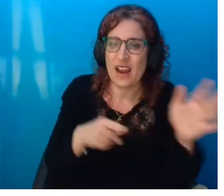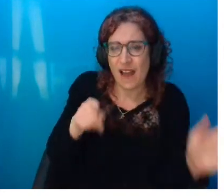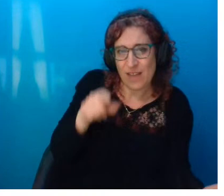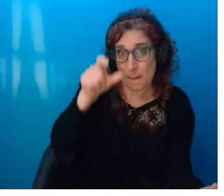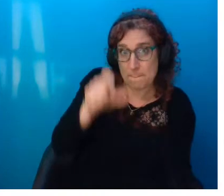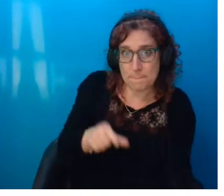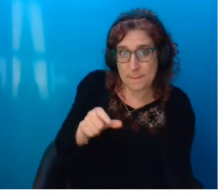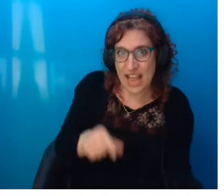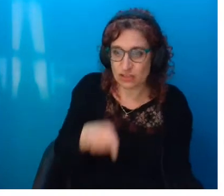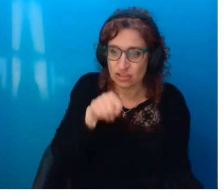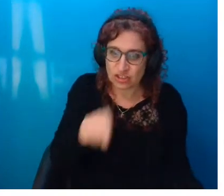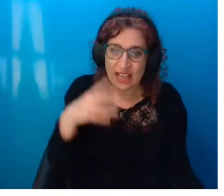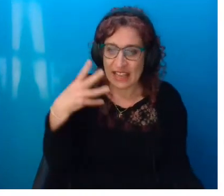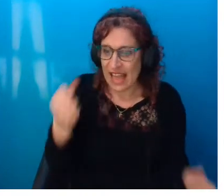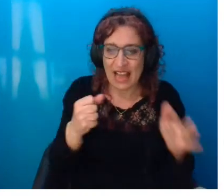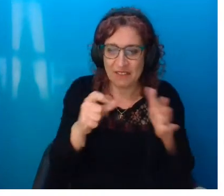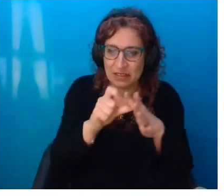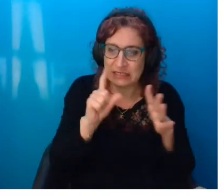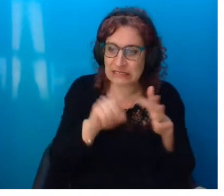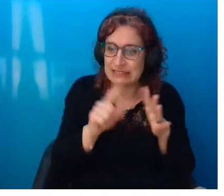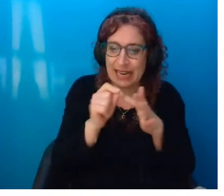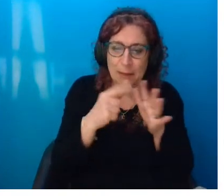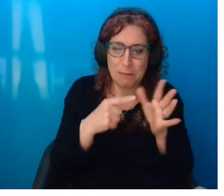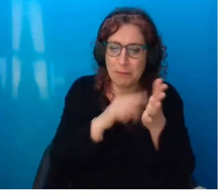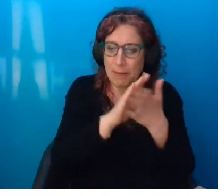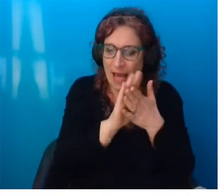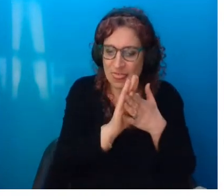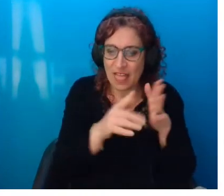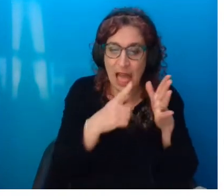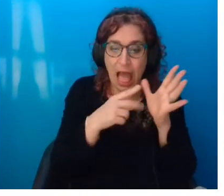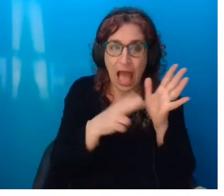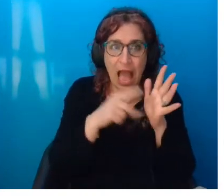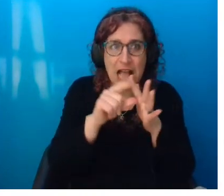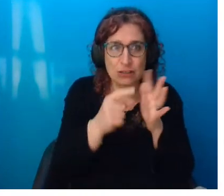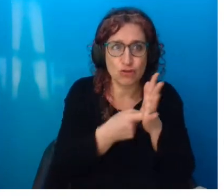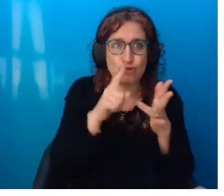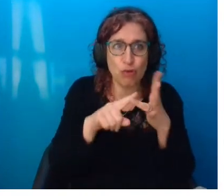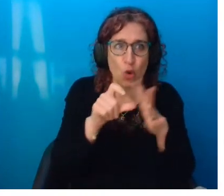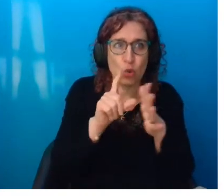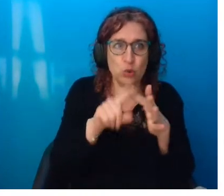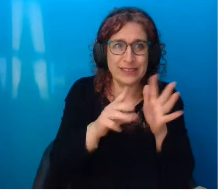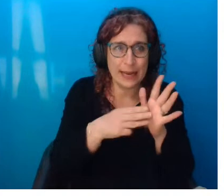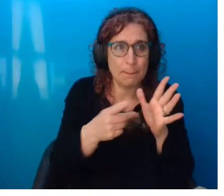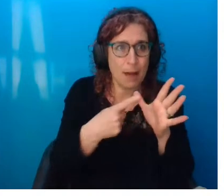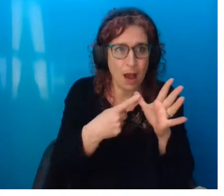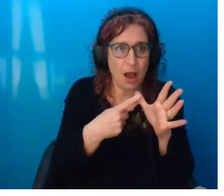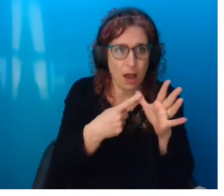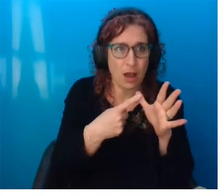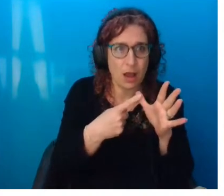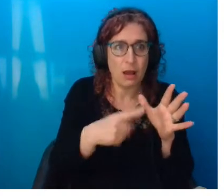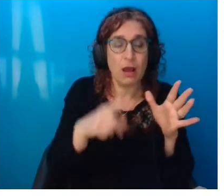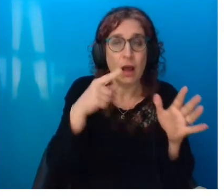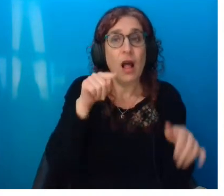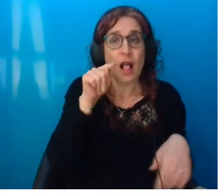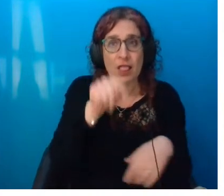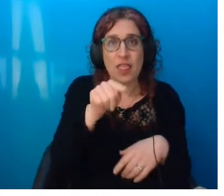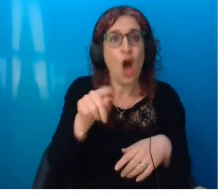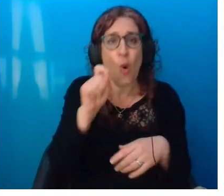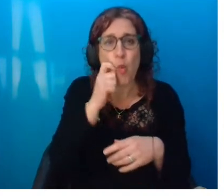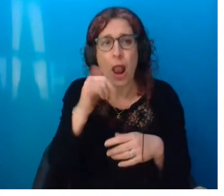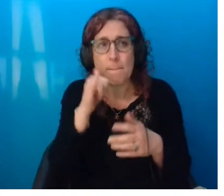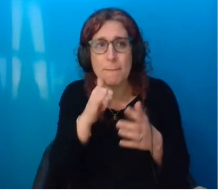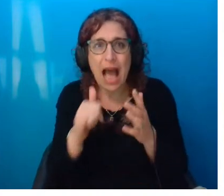idiopathic angioedema, who presents with what was thought to be prawn allergy. We do a skin test, it's negative. We do a RAS, it's negative. So we'll